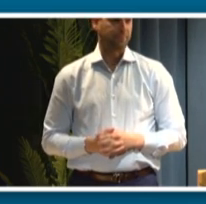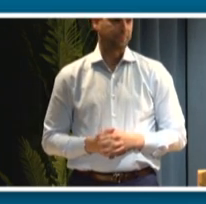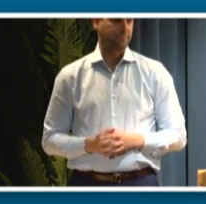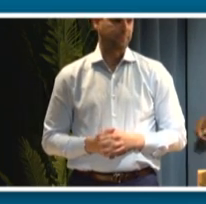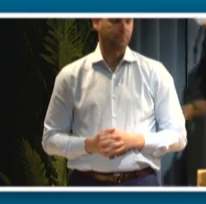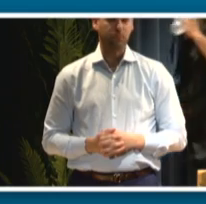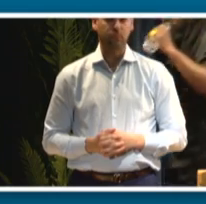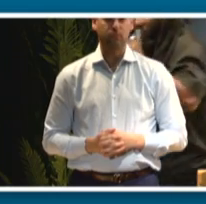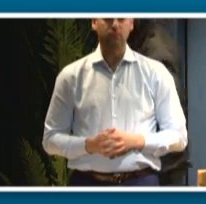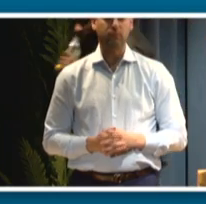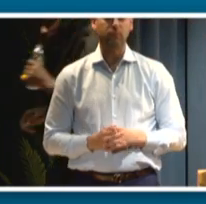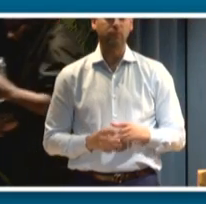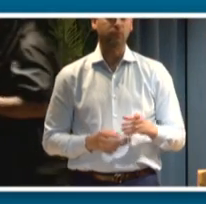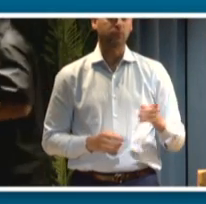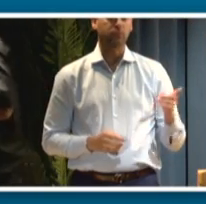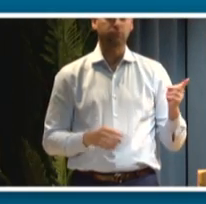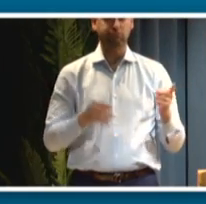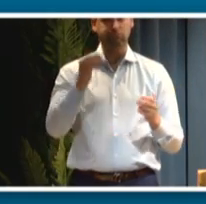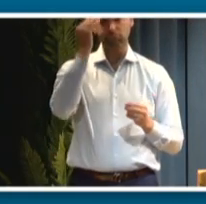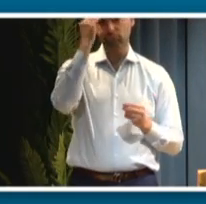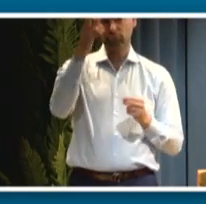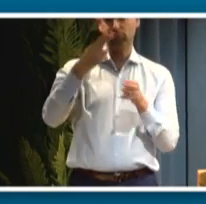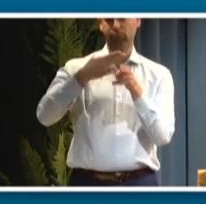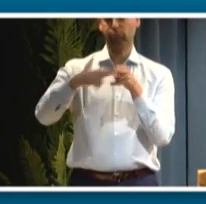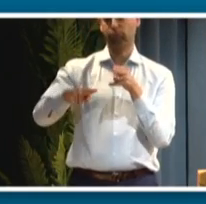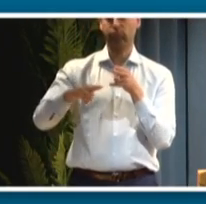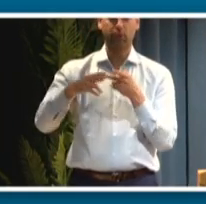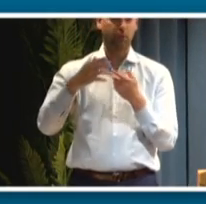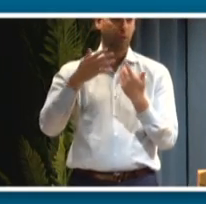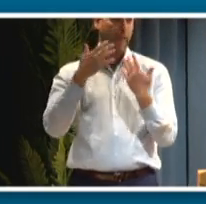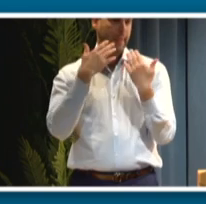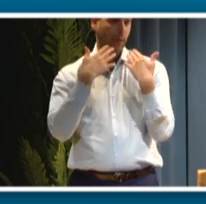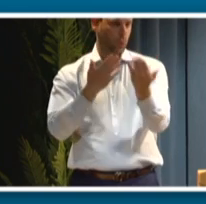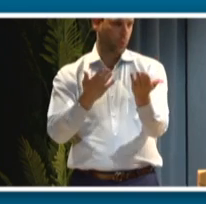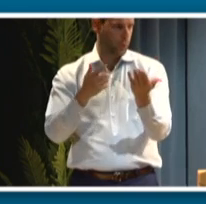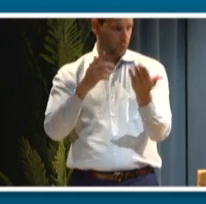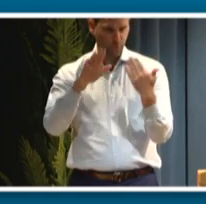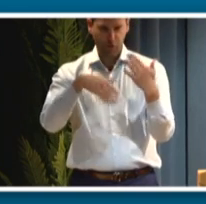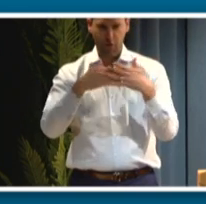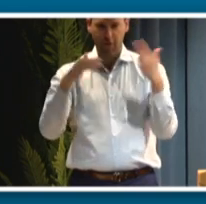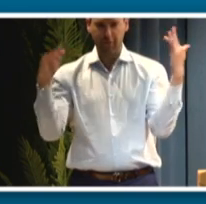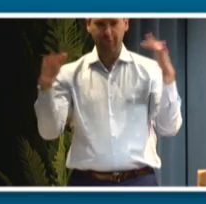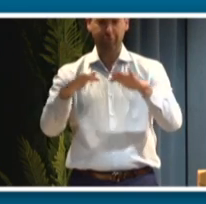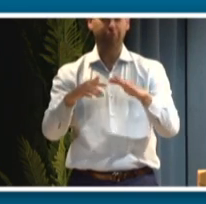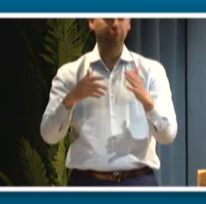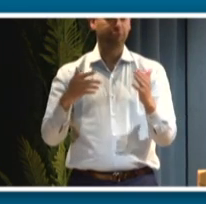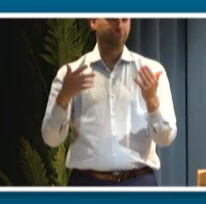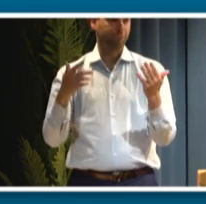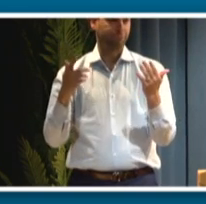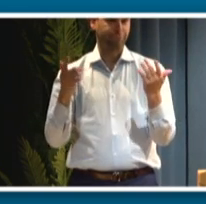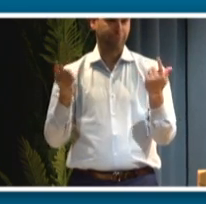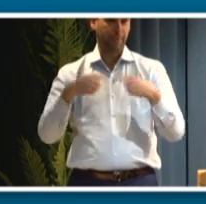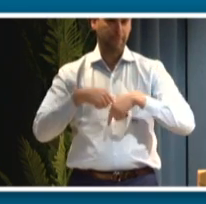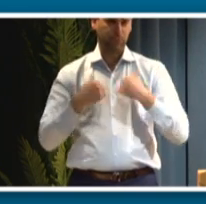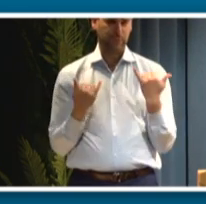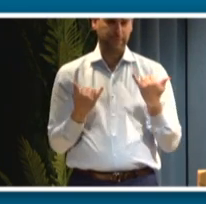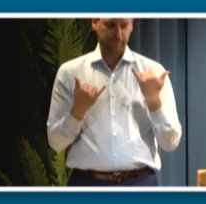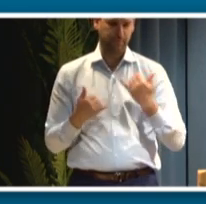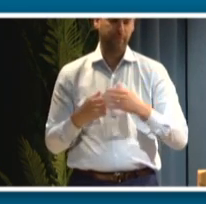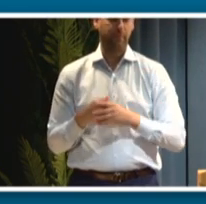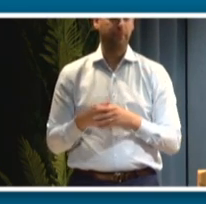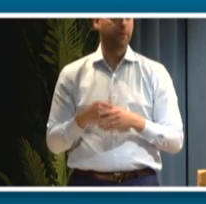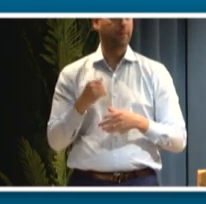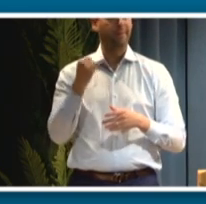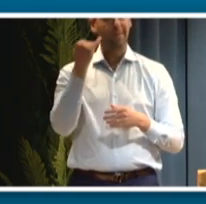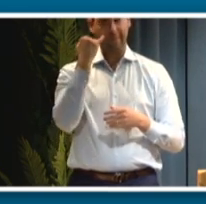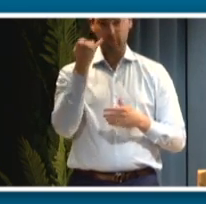Yeah. So, just really quickly, I just want to say thank you to everyone for joining us. If you would like to have